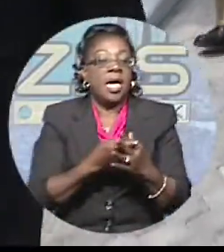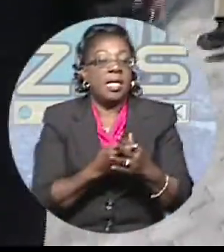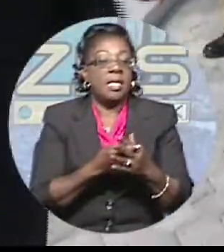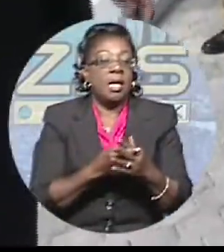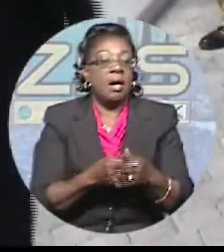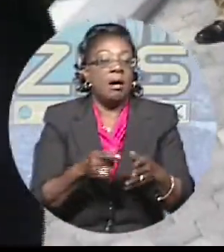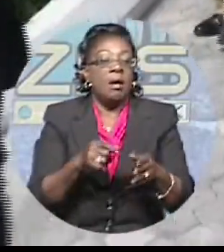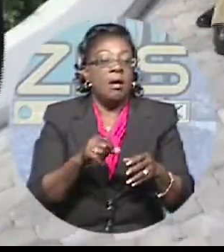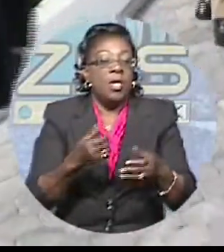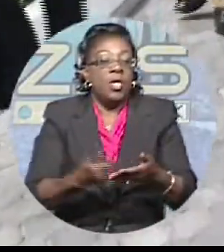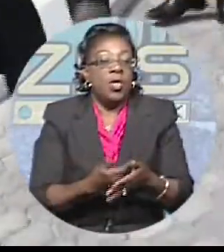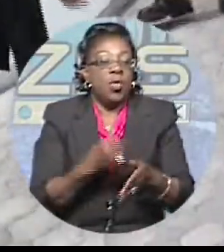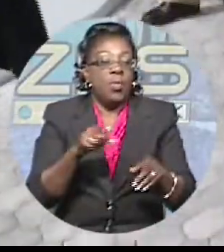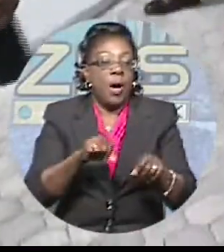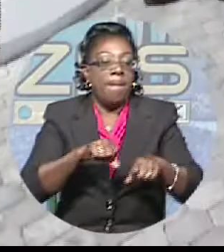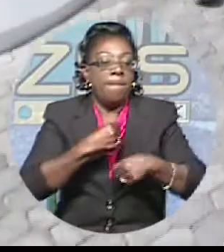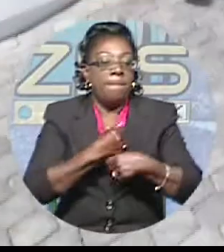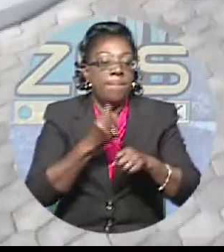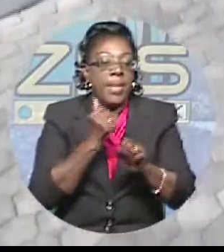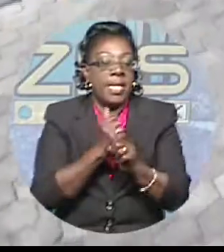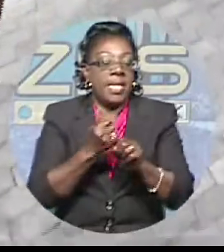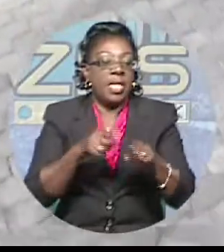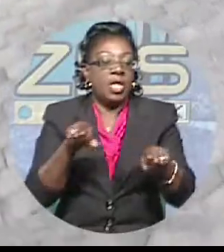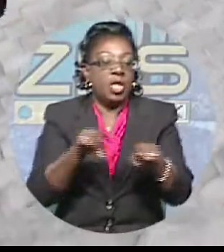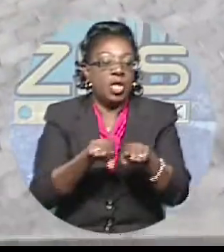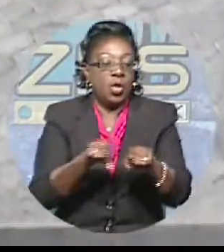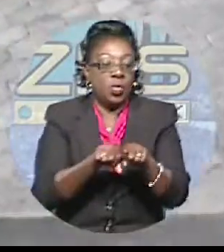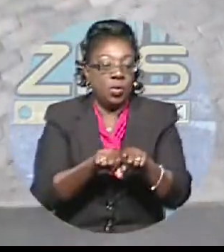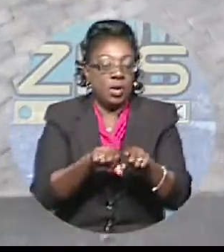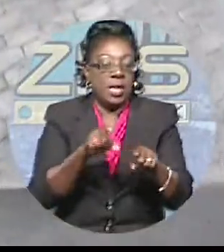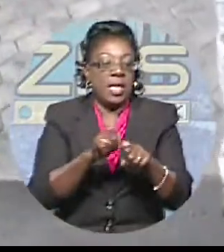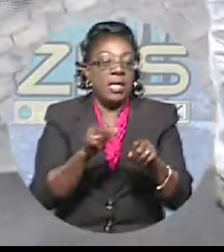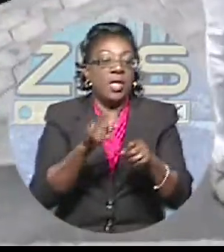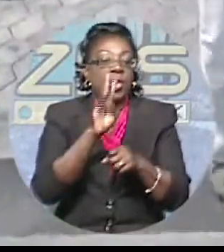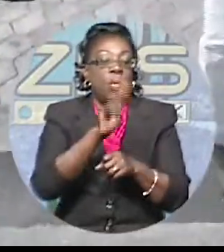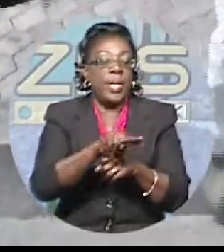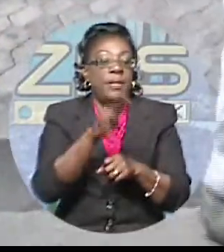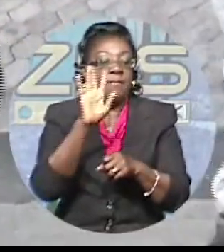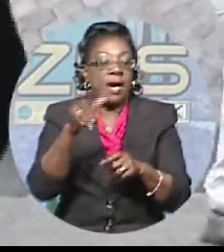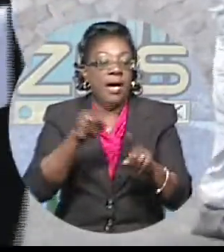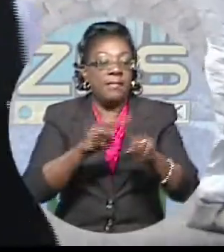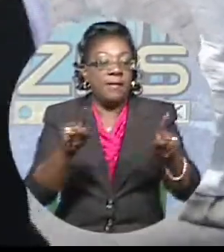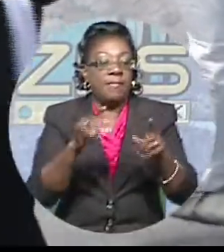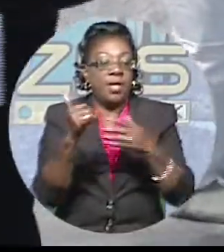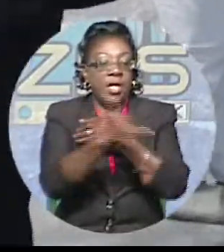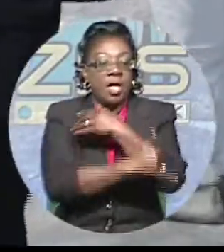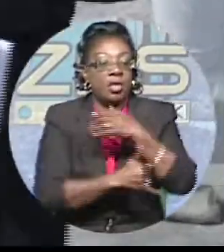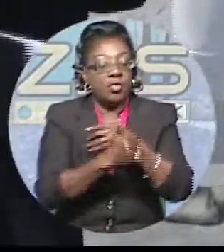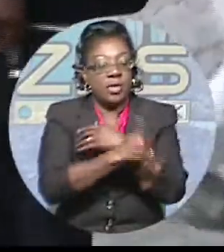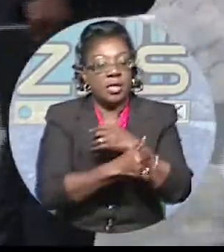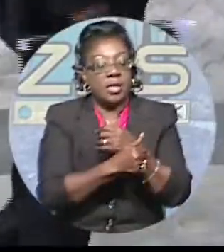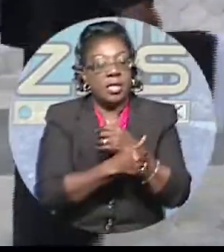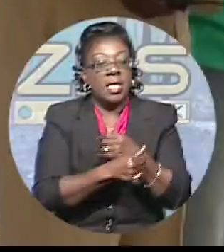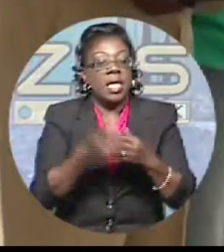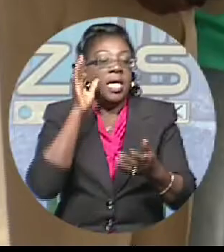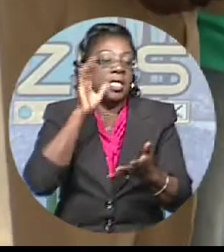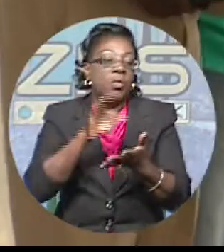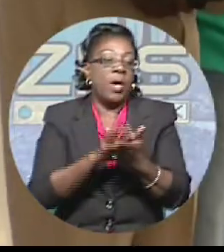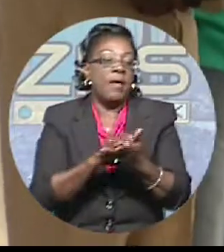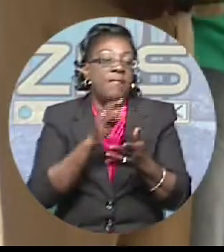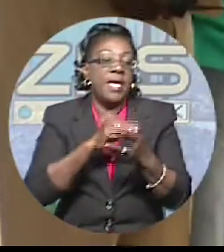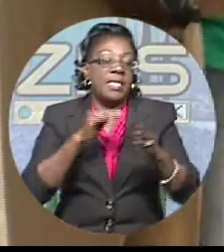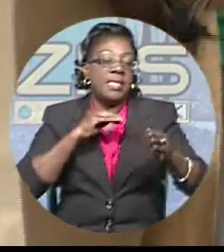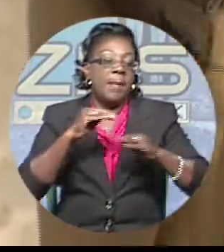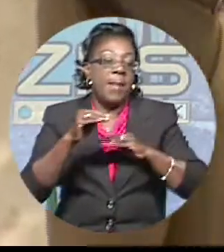of footwear now sold in 25 countries worldwide, including the Bahamas and the U.S. His wife Donna is the project manager